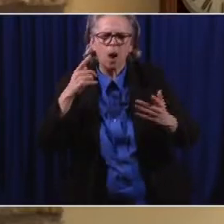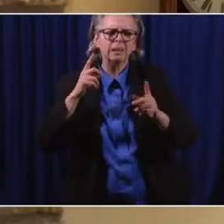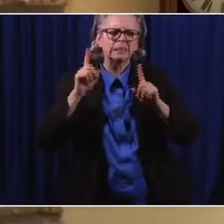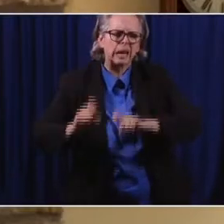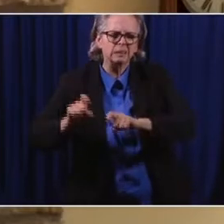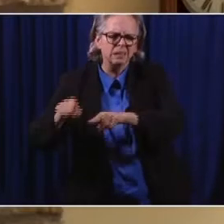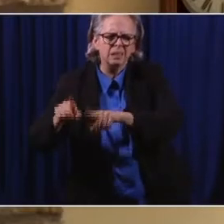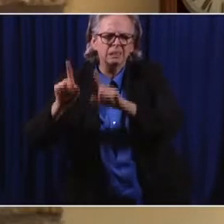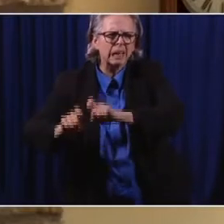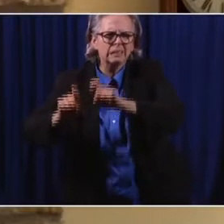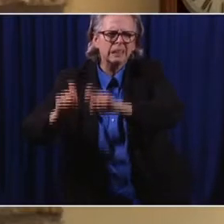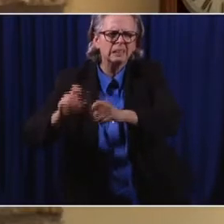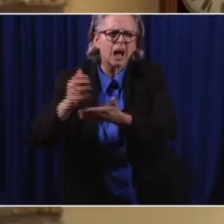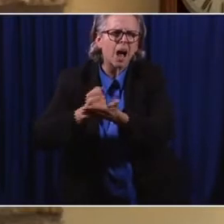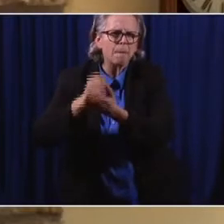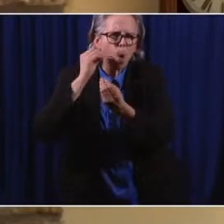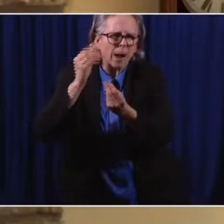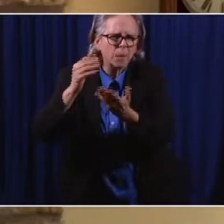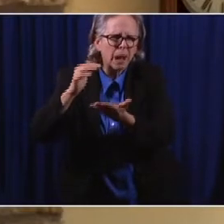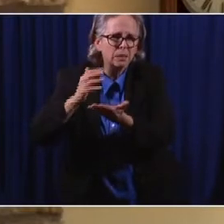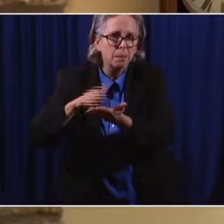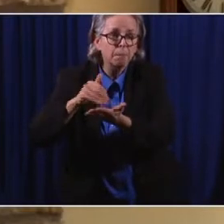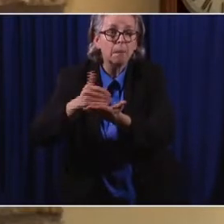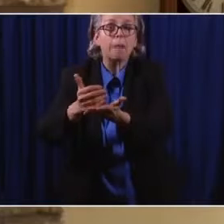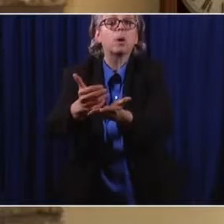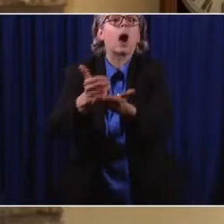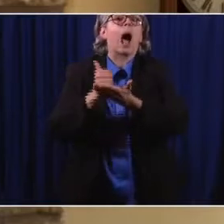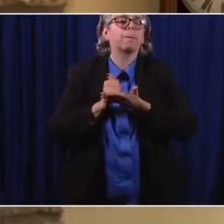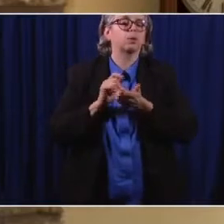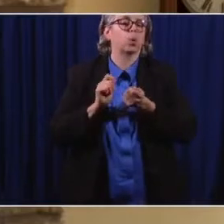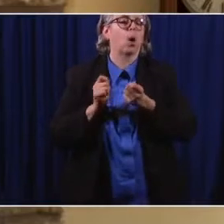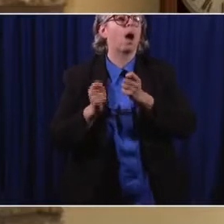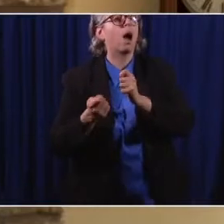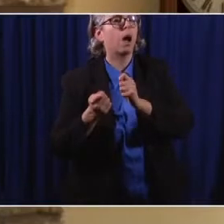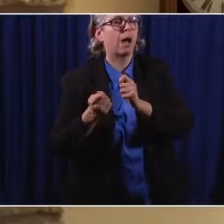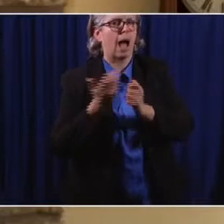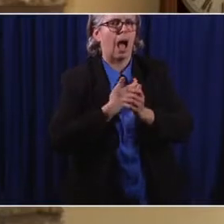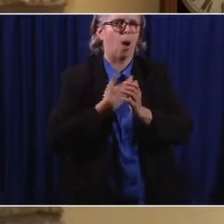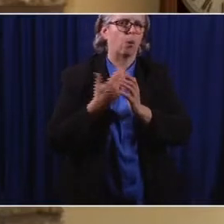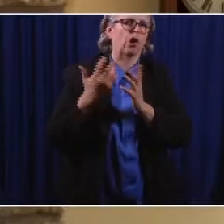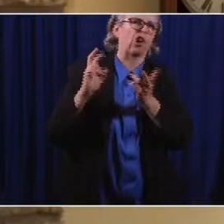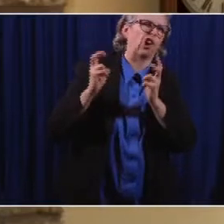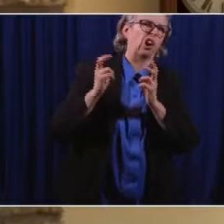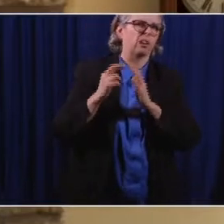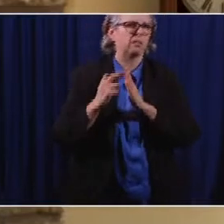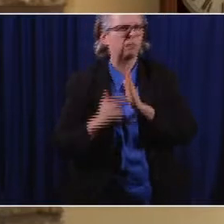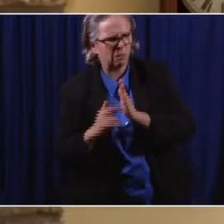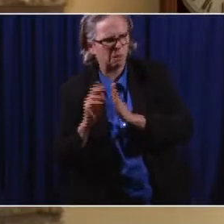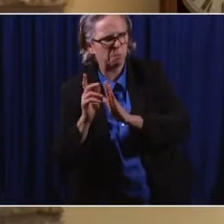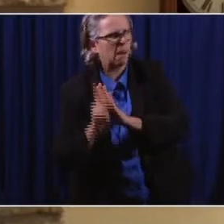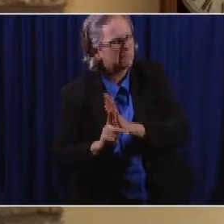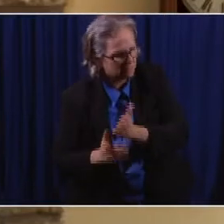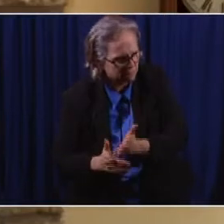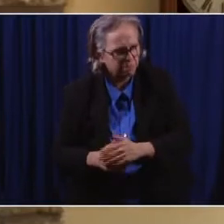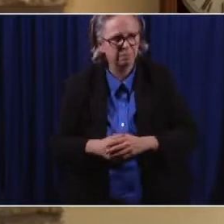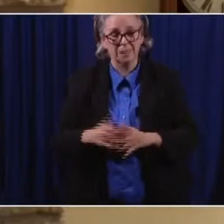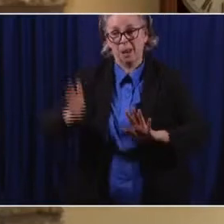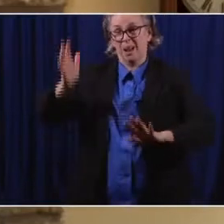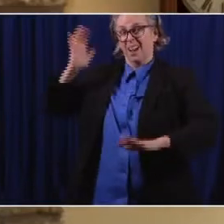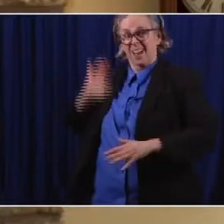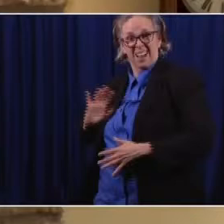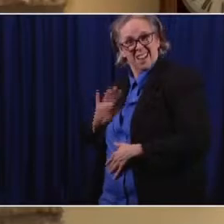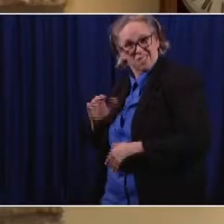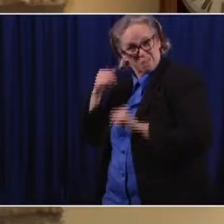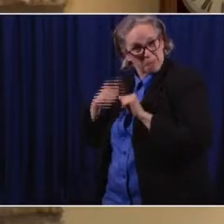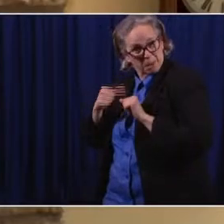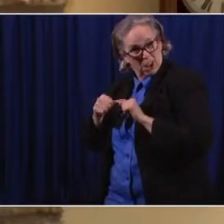to allow us to change this. We started this, as you recall, with many people saying, I want to have my